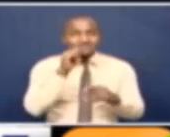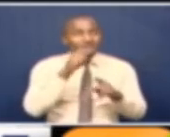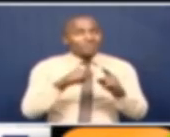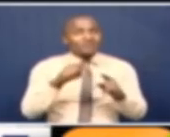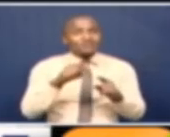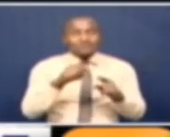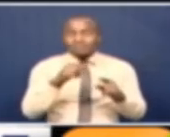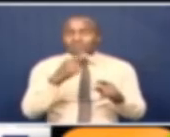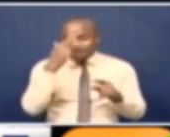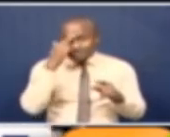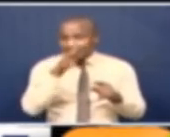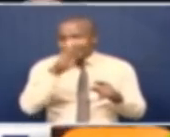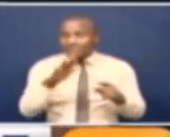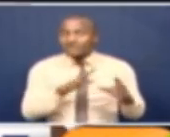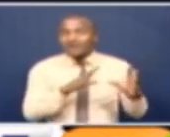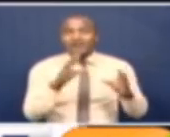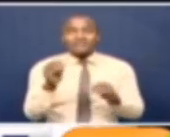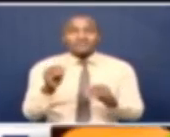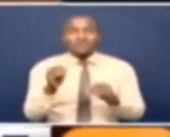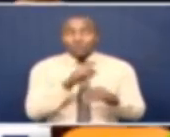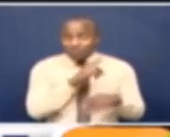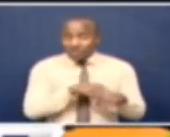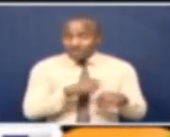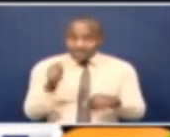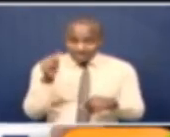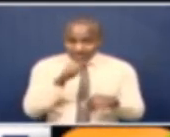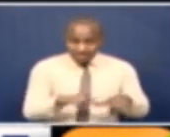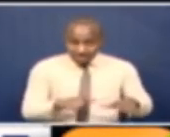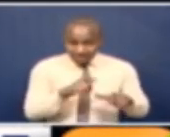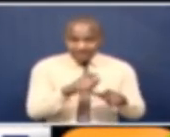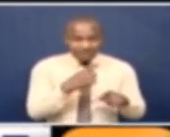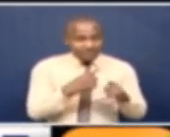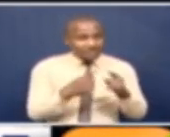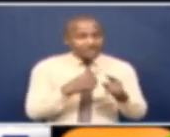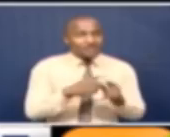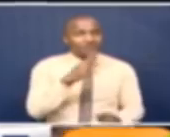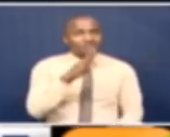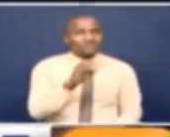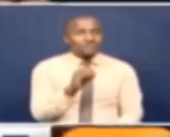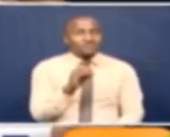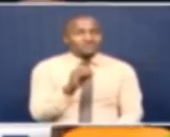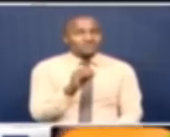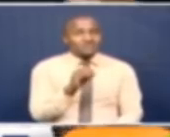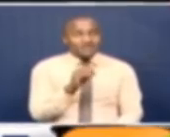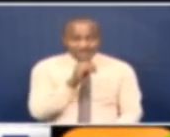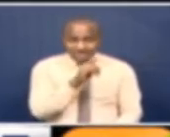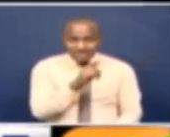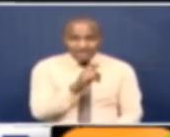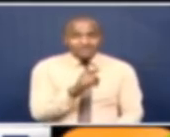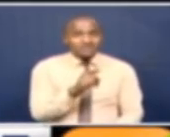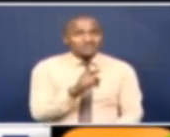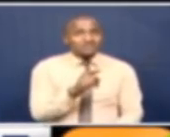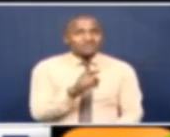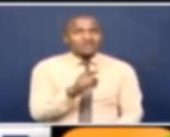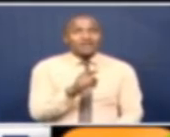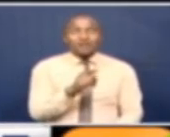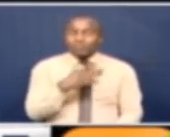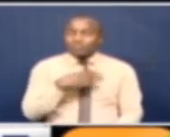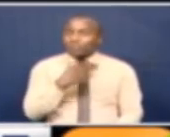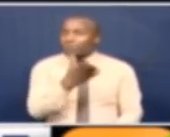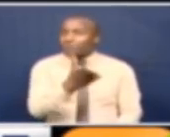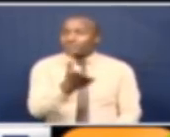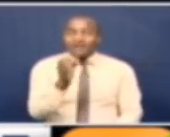left the place. So when the Maasai came in and lived there for over 40 years, this absentee landlord realized that there's a danger